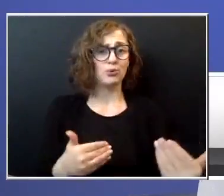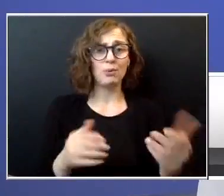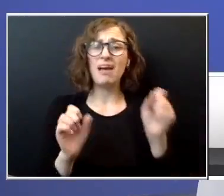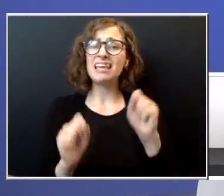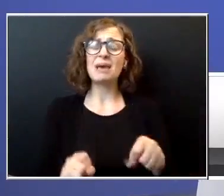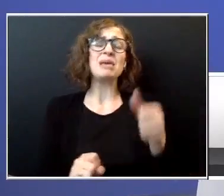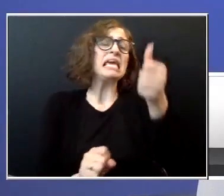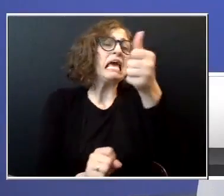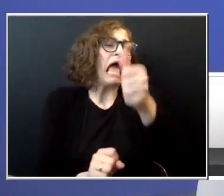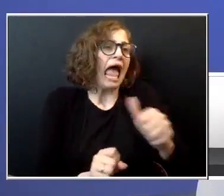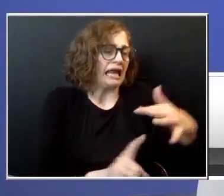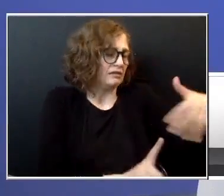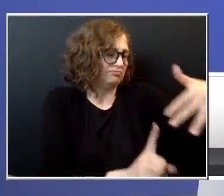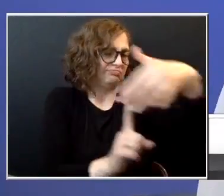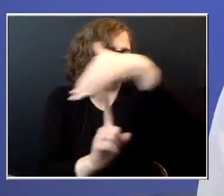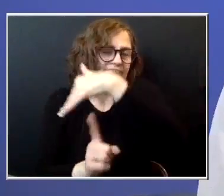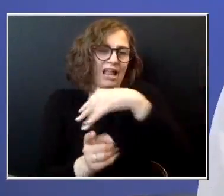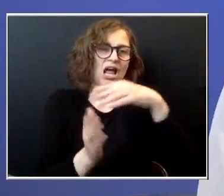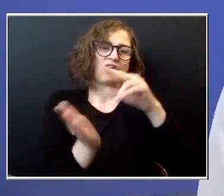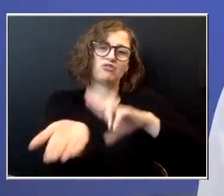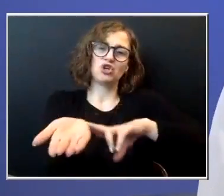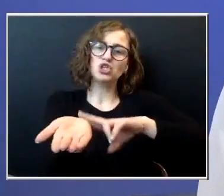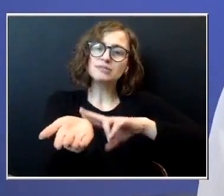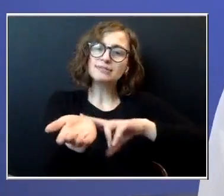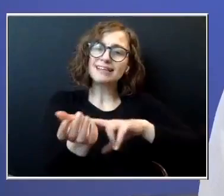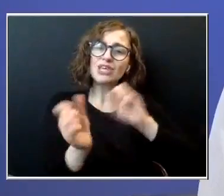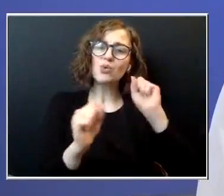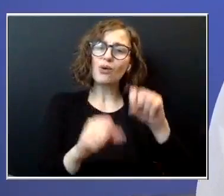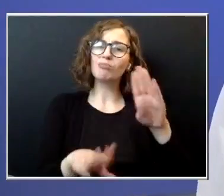nursing that you can bring these ideas to